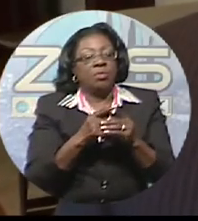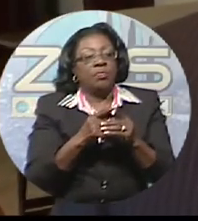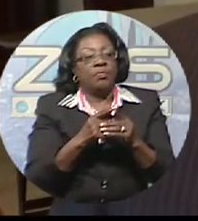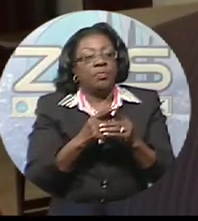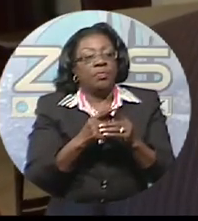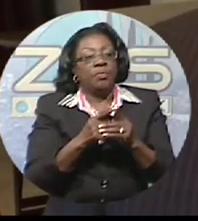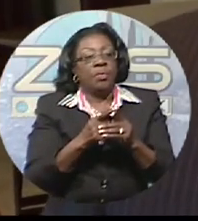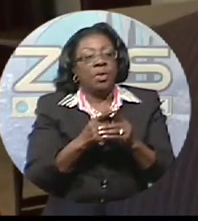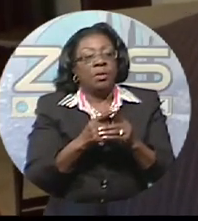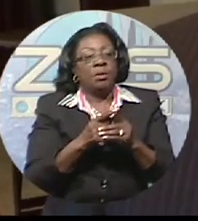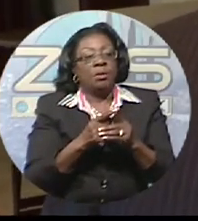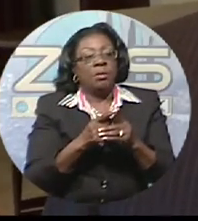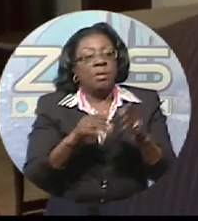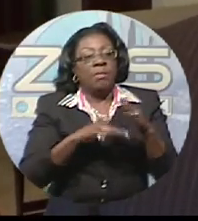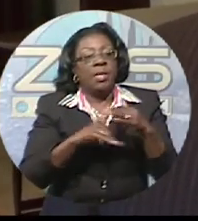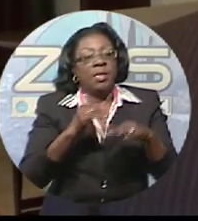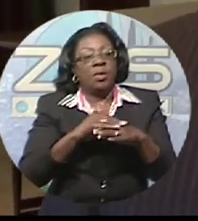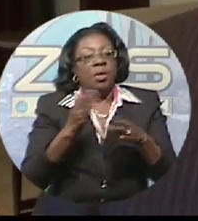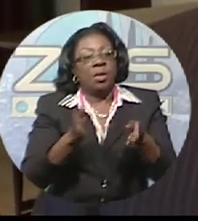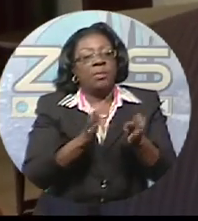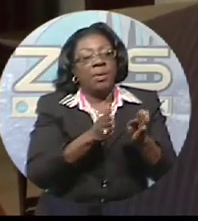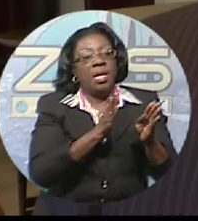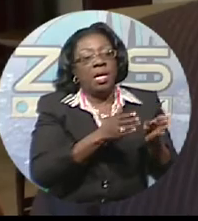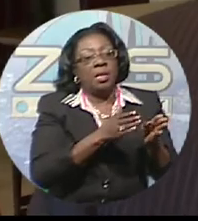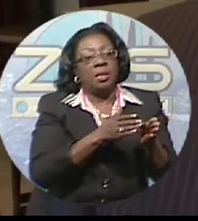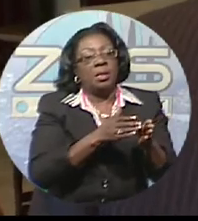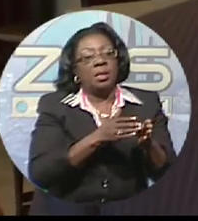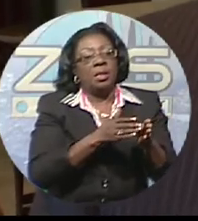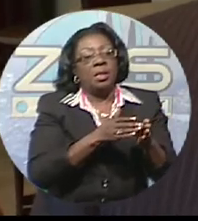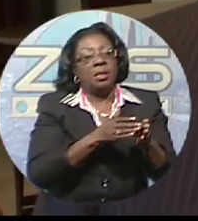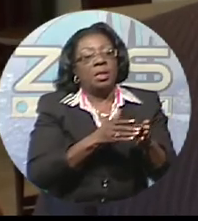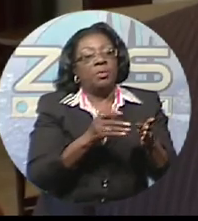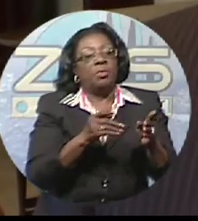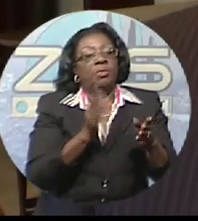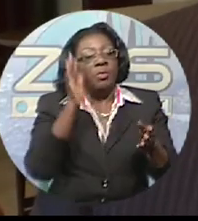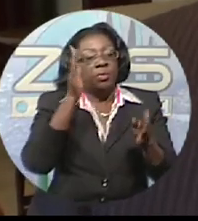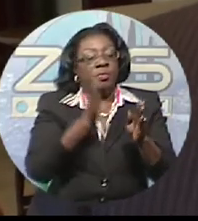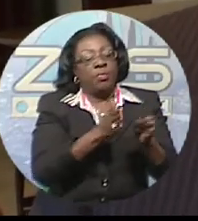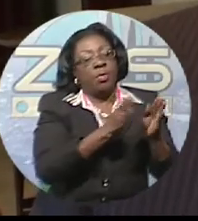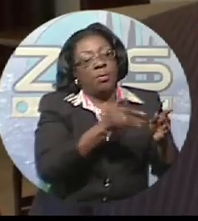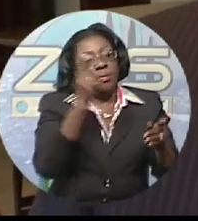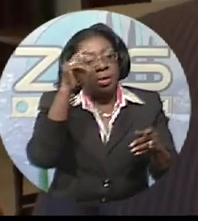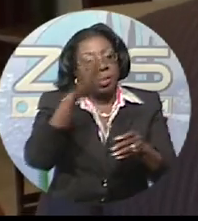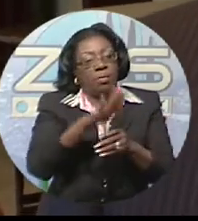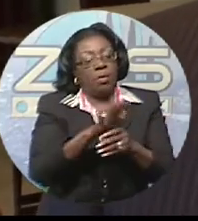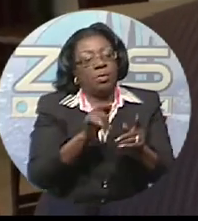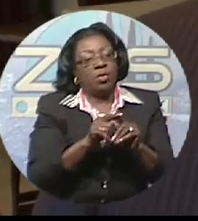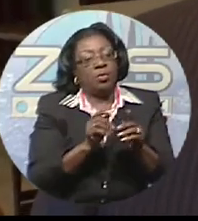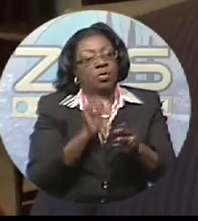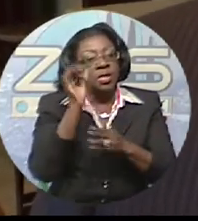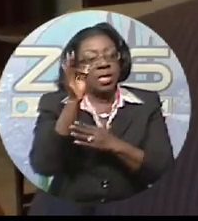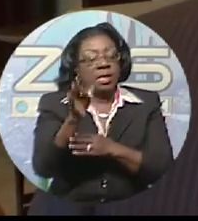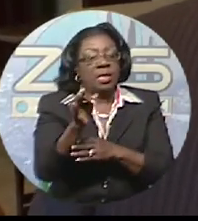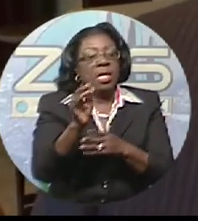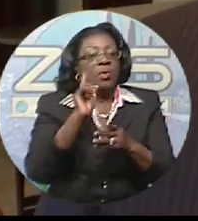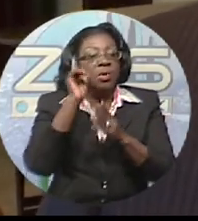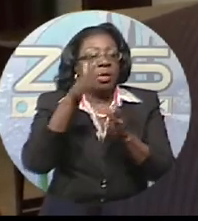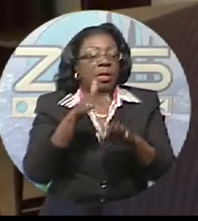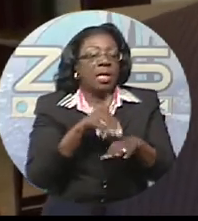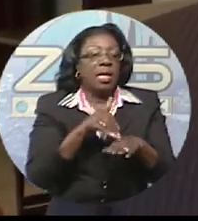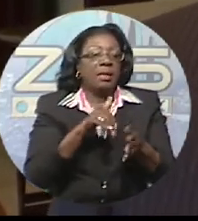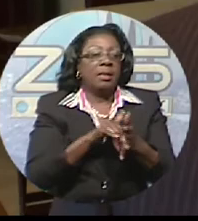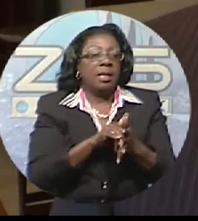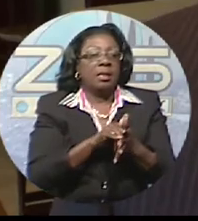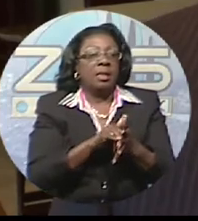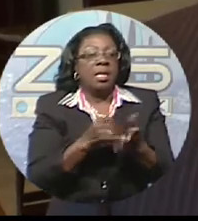his satisfaction and based on the planned rollouts that we had projected or that they had projected. So we're looking at that as well because